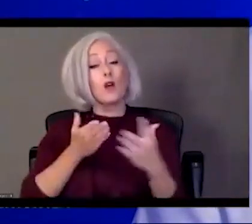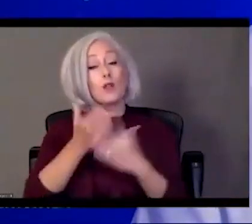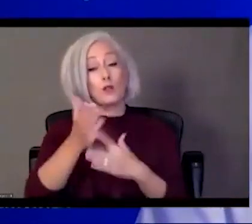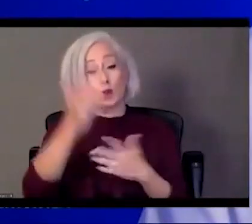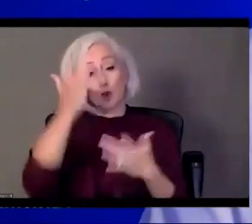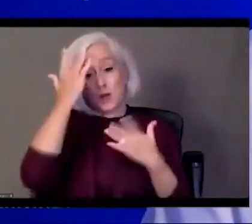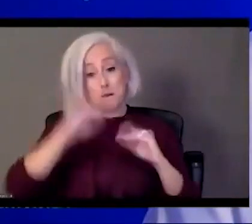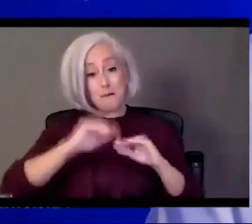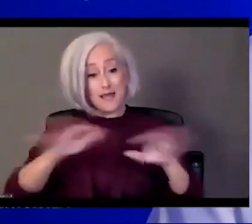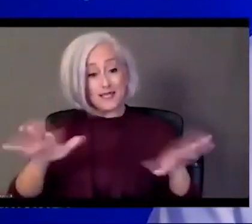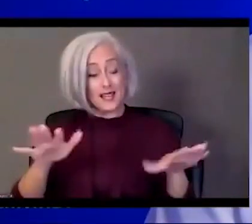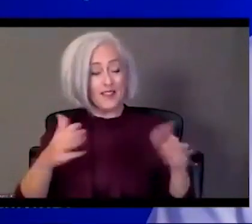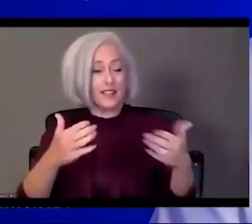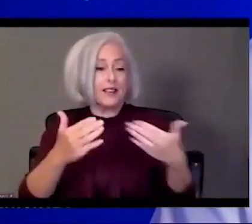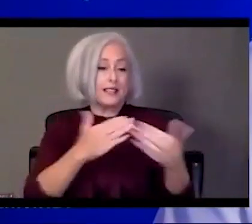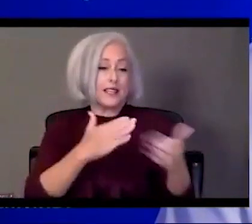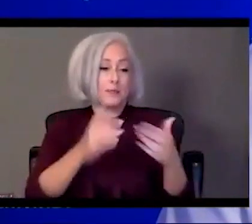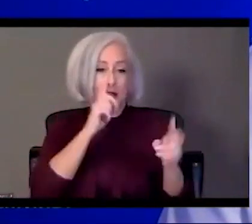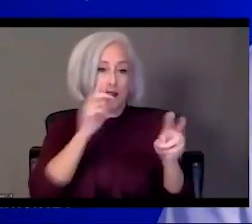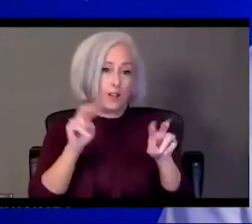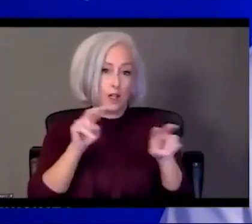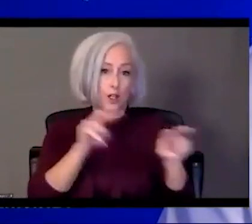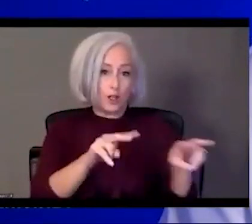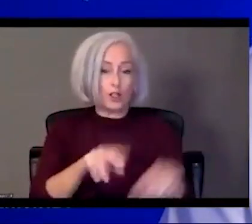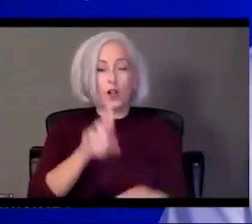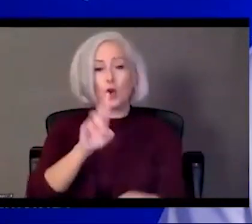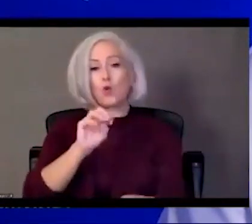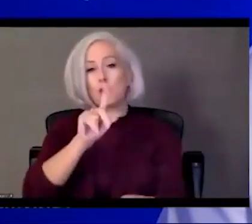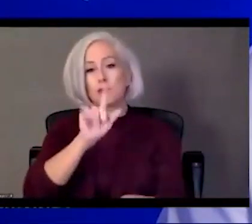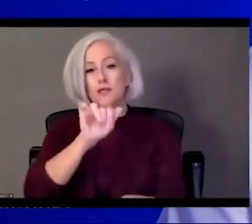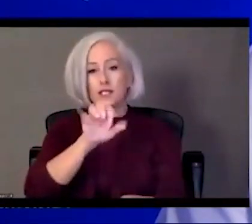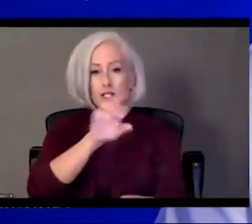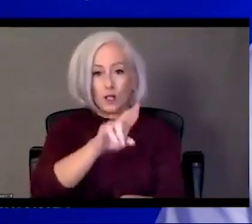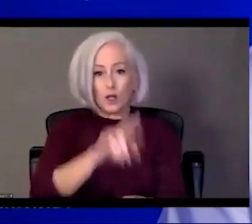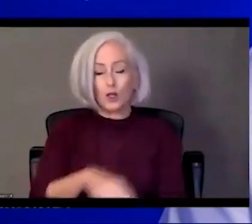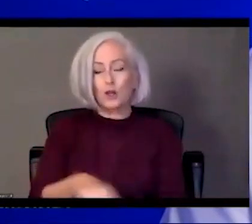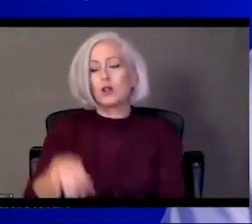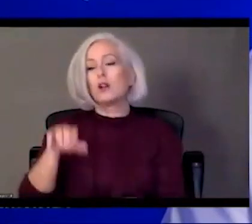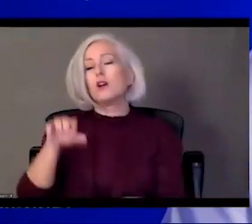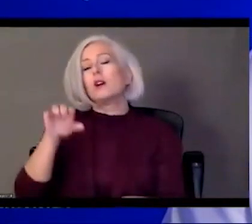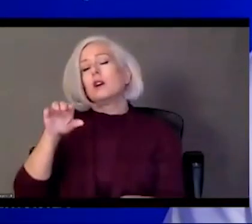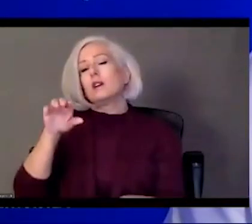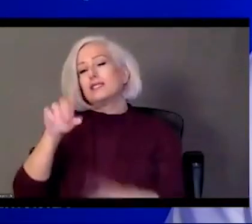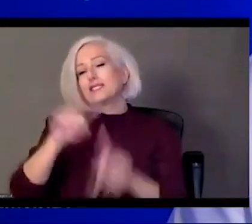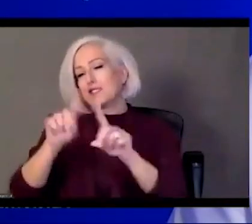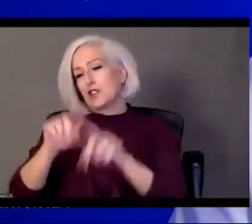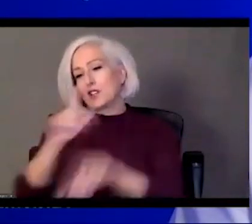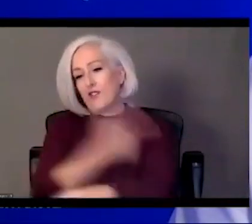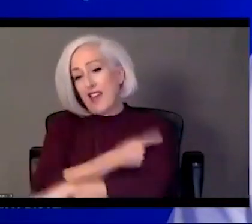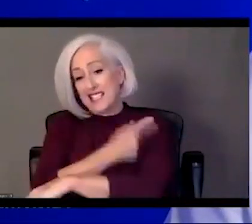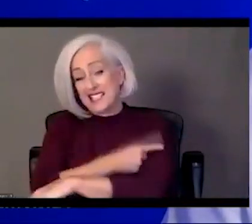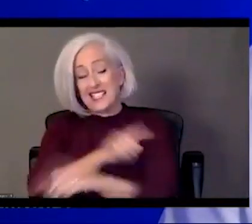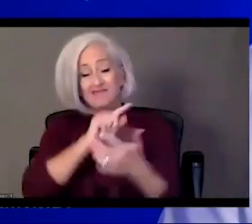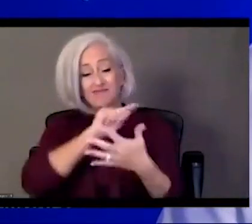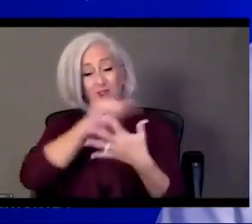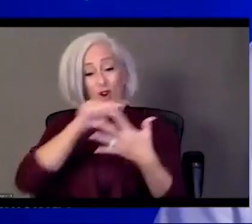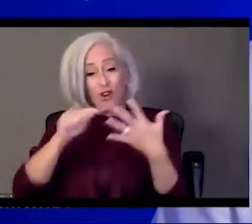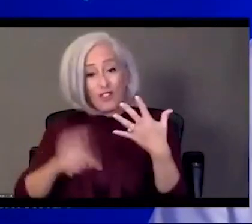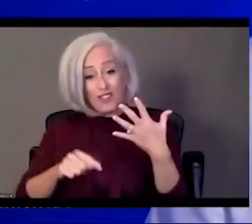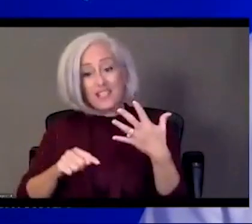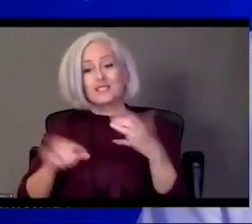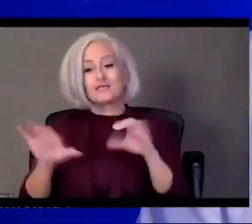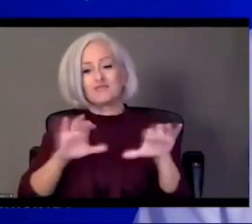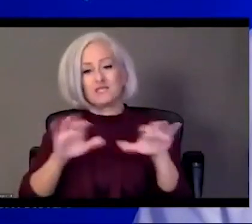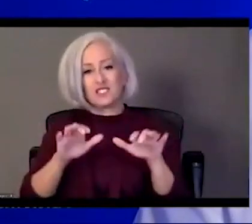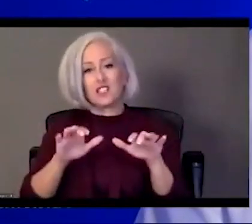at remdesivir, the monoclonal antibodies, the vaccines, is all of these steps have been done diligently and with